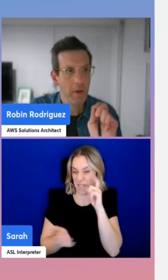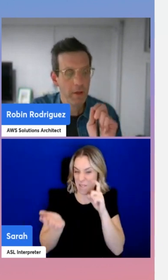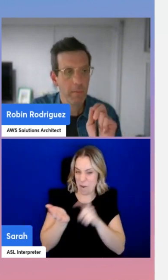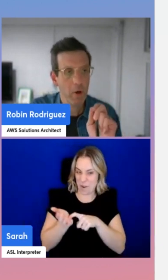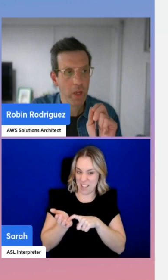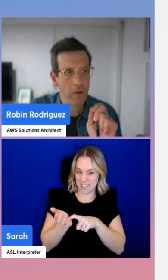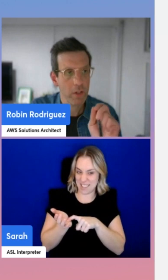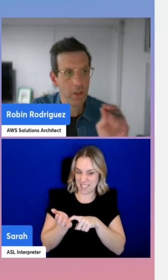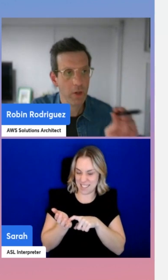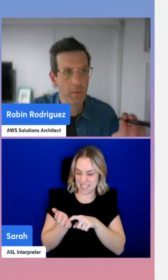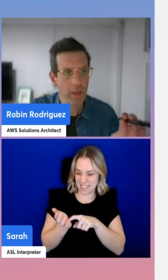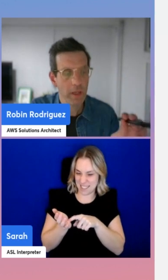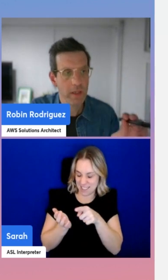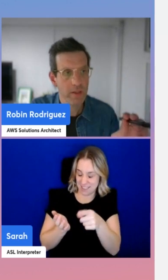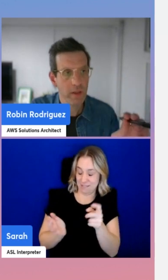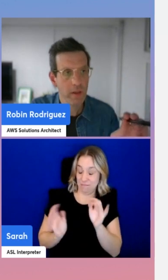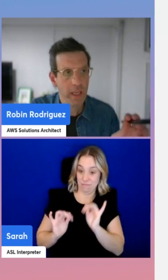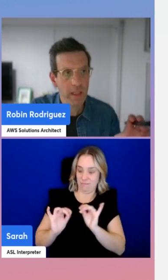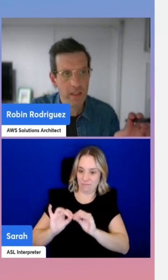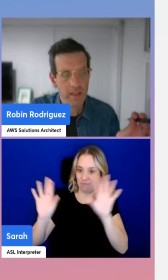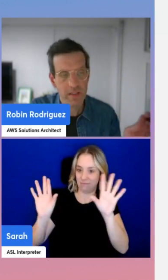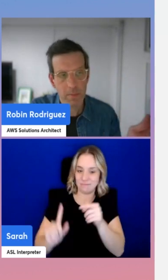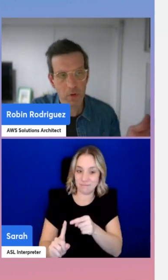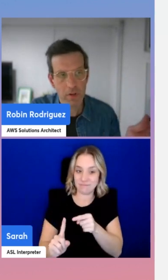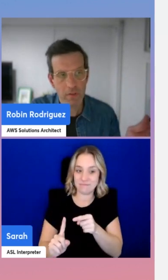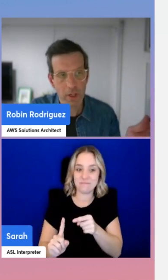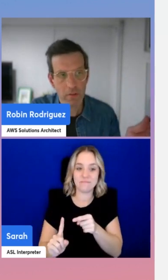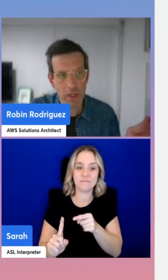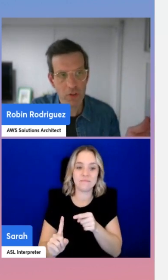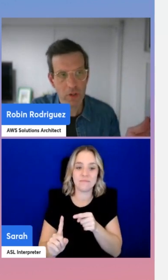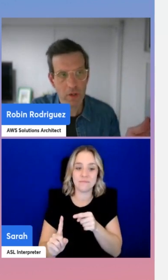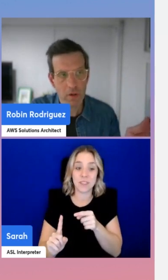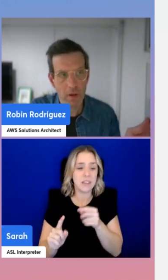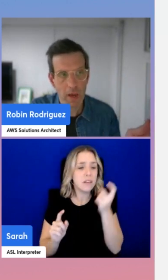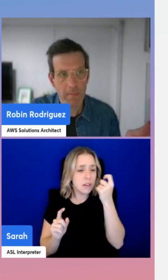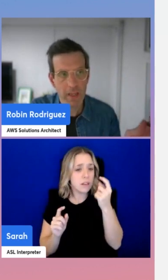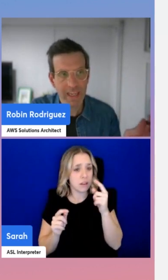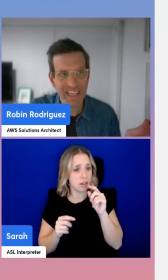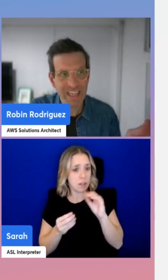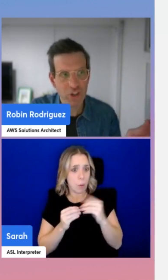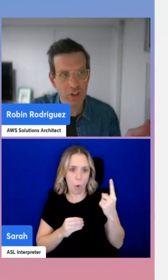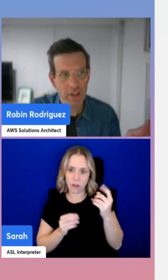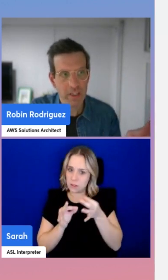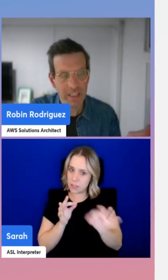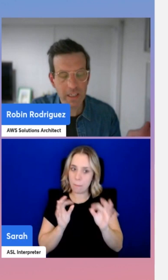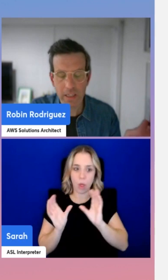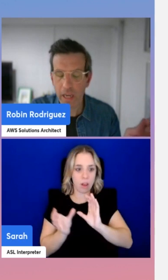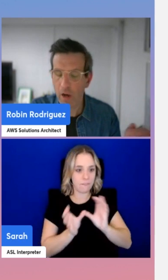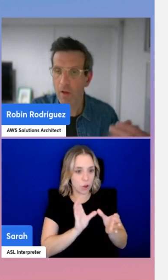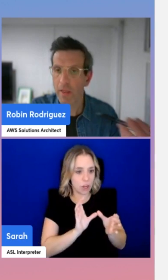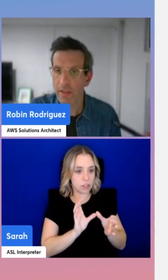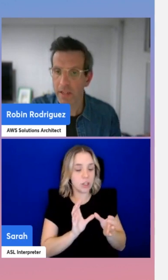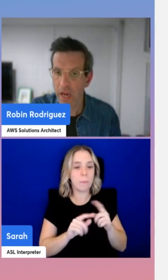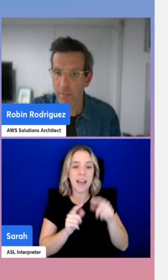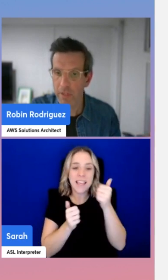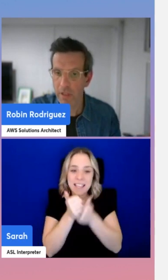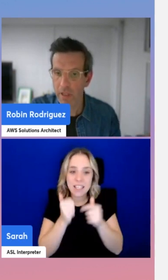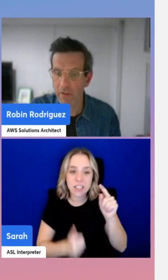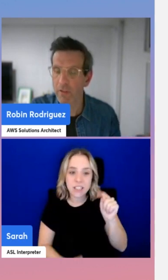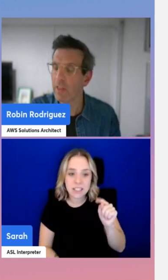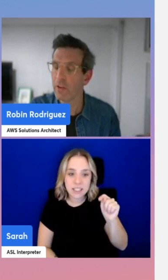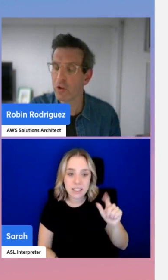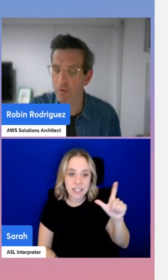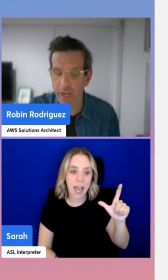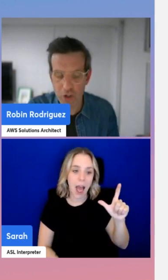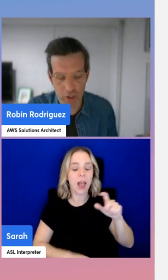might poke out to you is in this simple configuration, each TTL, the time to